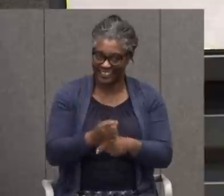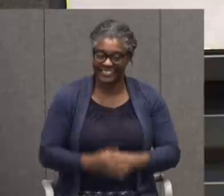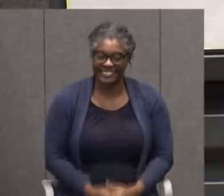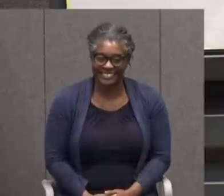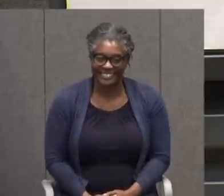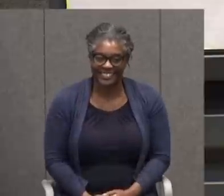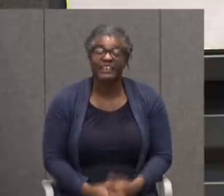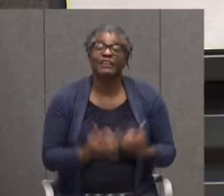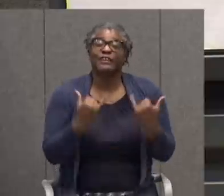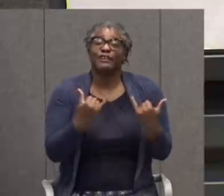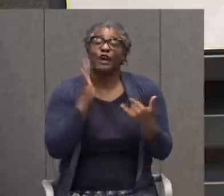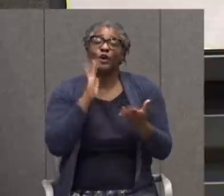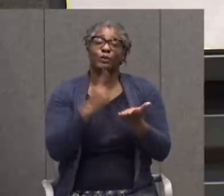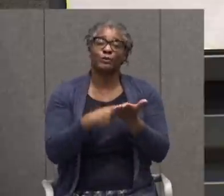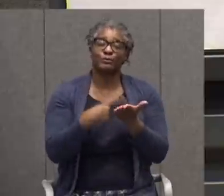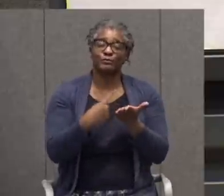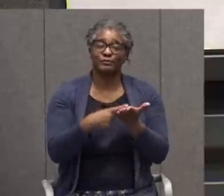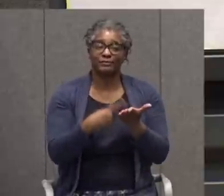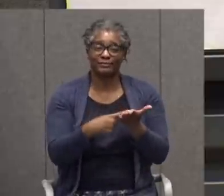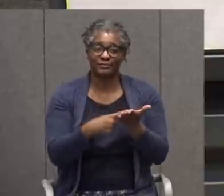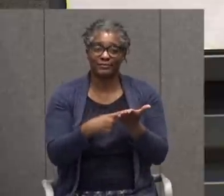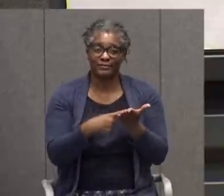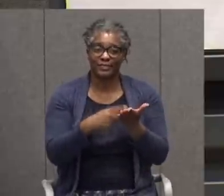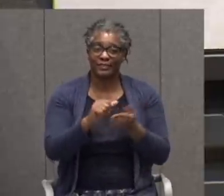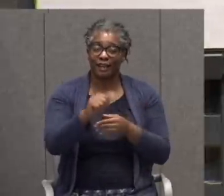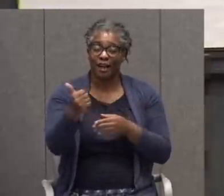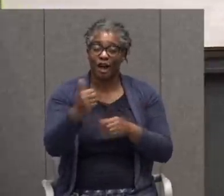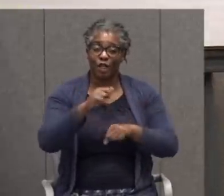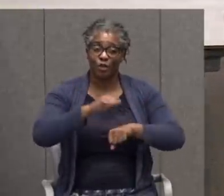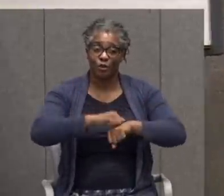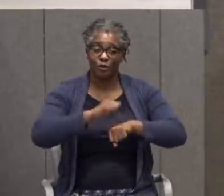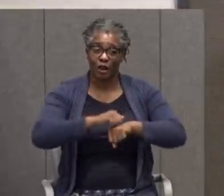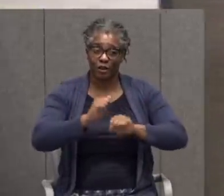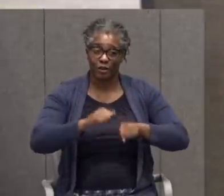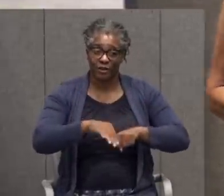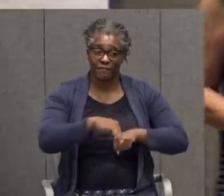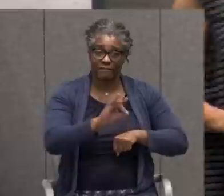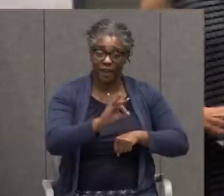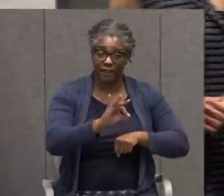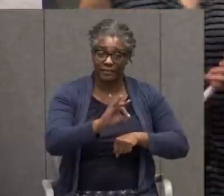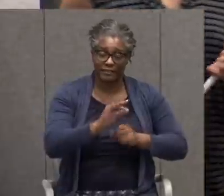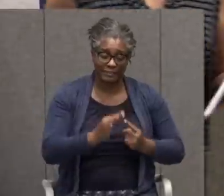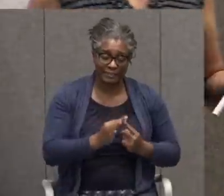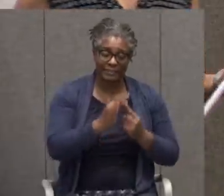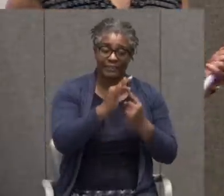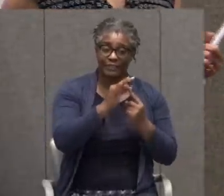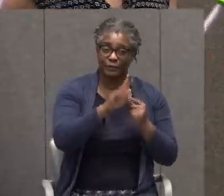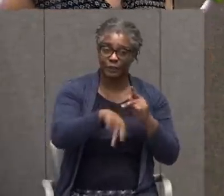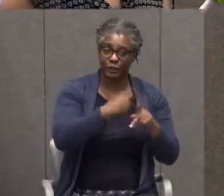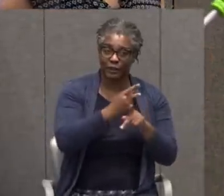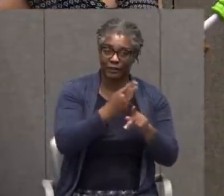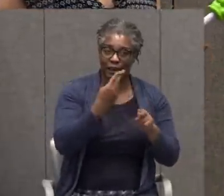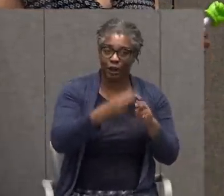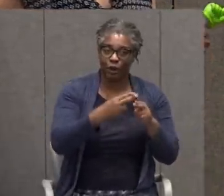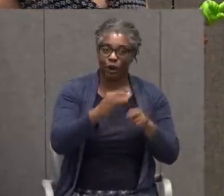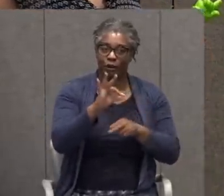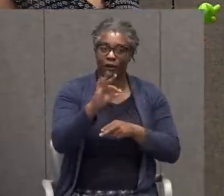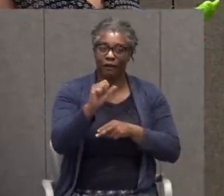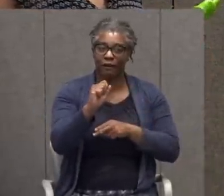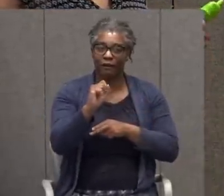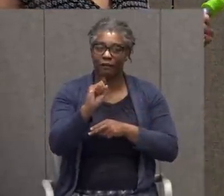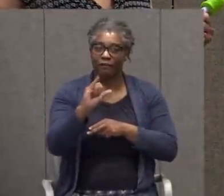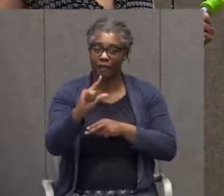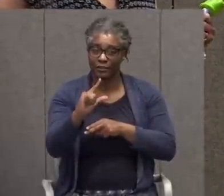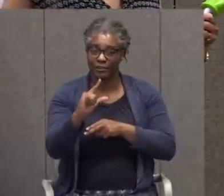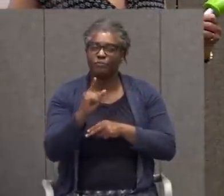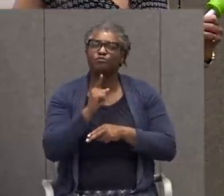can find, but a really special rock called a fossil. A fossil. I'm sure you've probably found some as you're